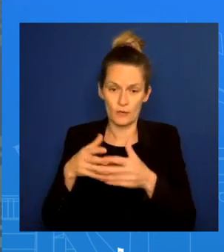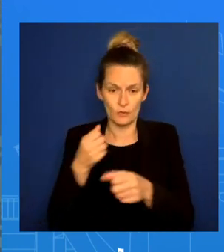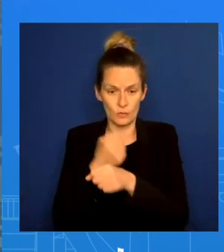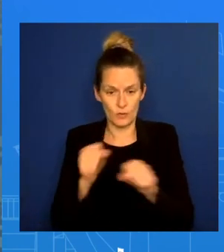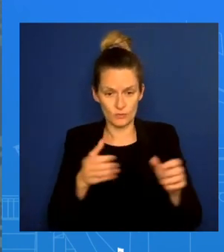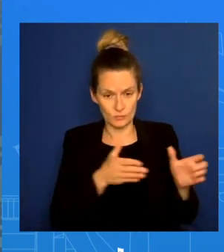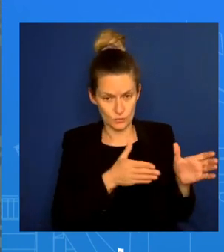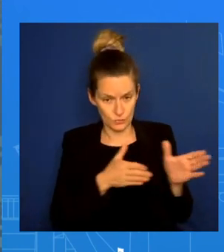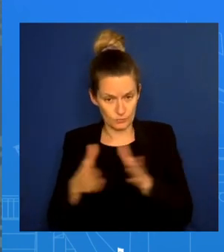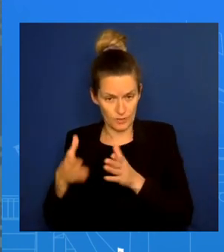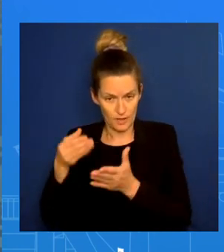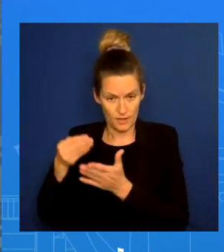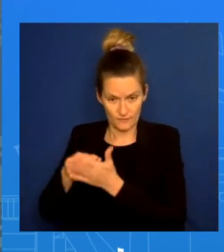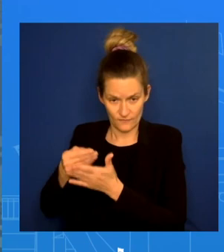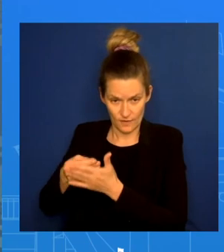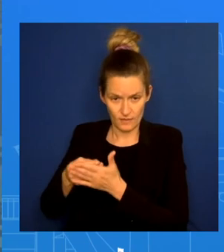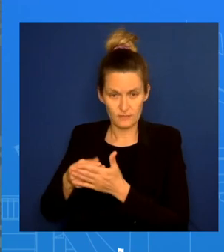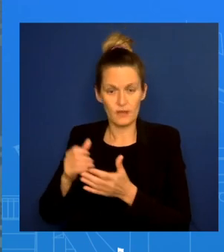comprehensive